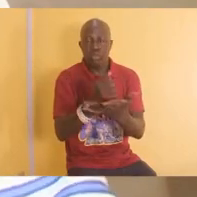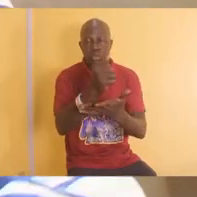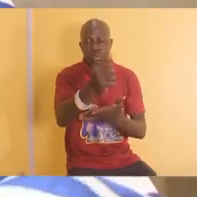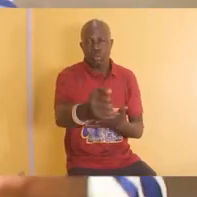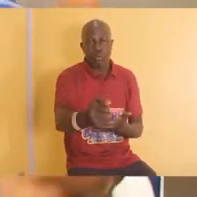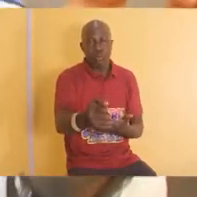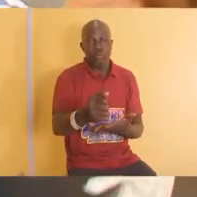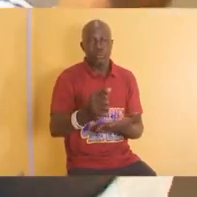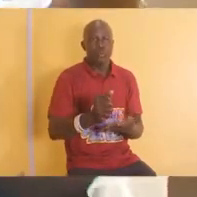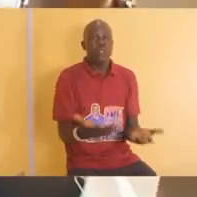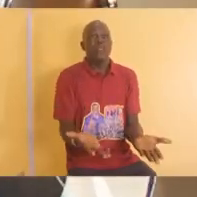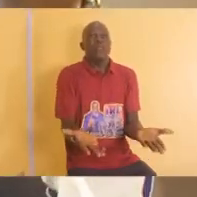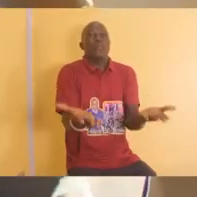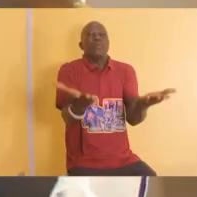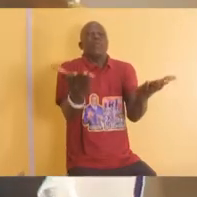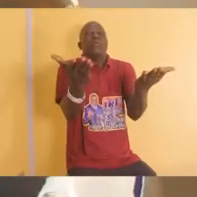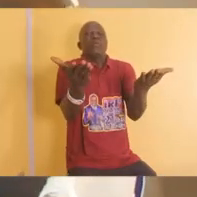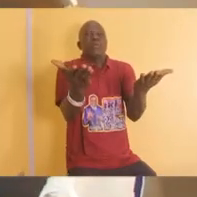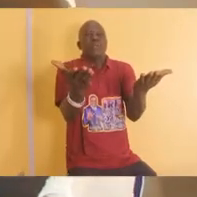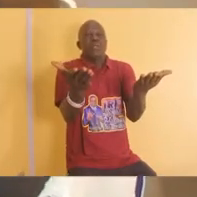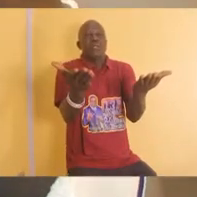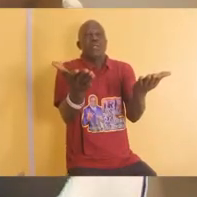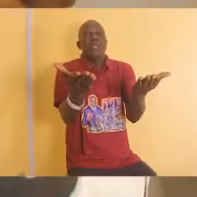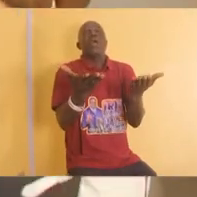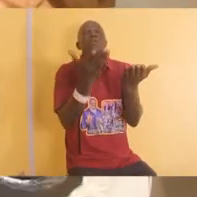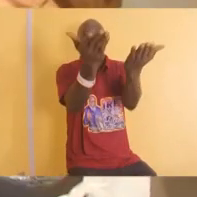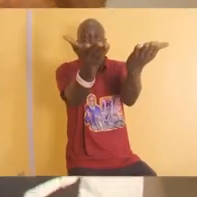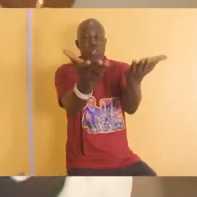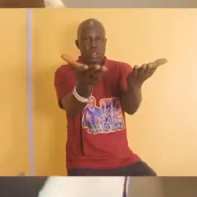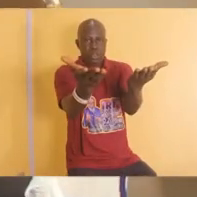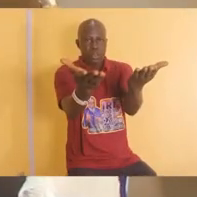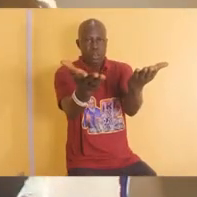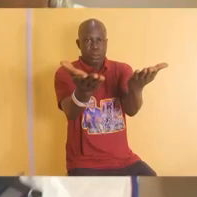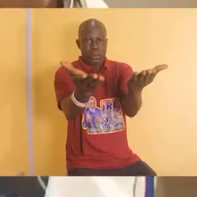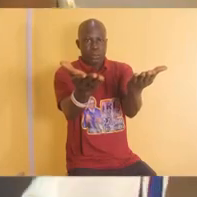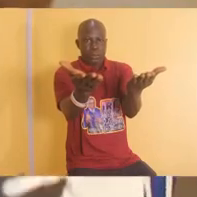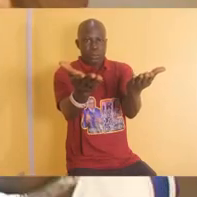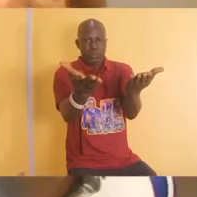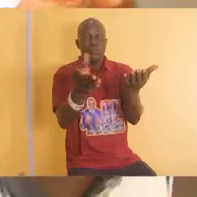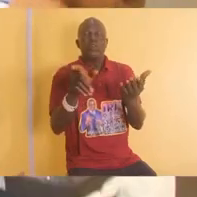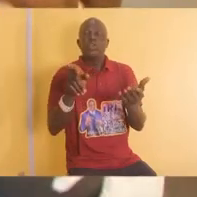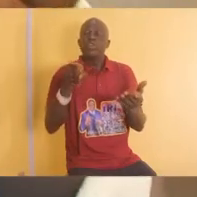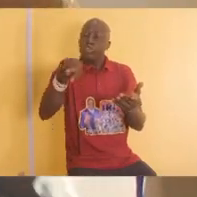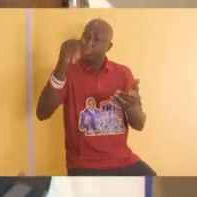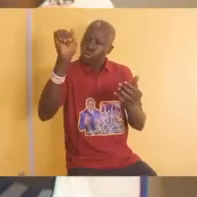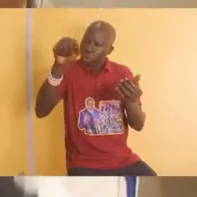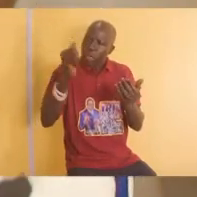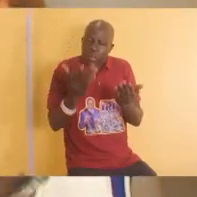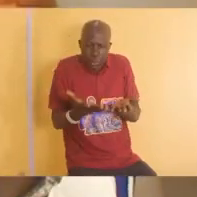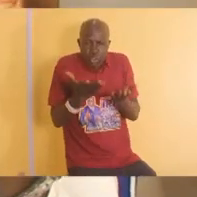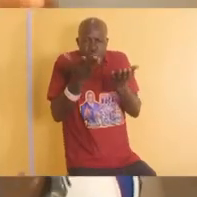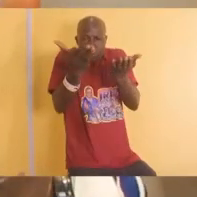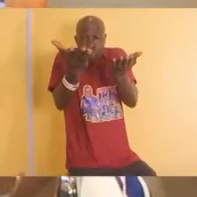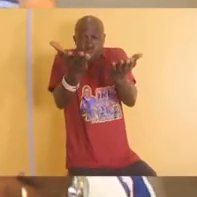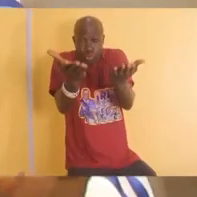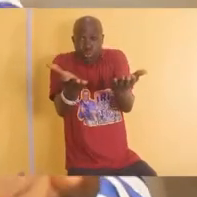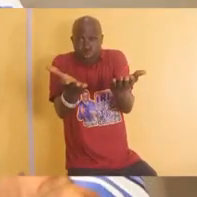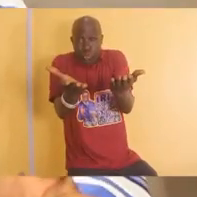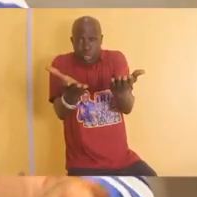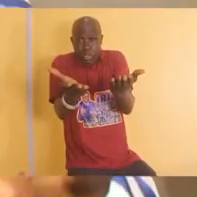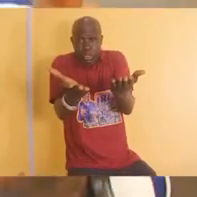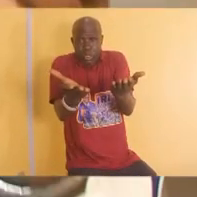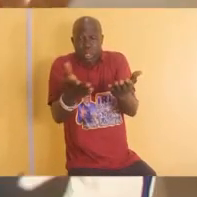Who answer you? Go away. Lift up your hands and spread it forward. You can spread as if we have